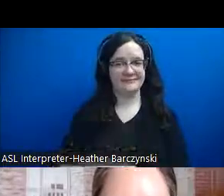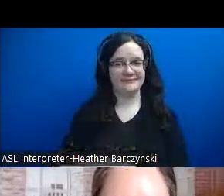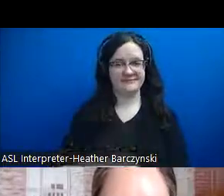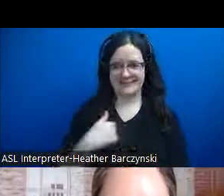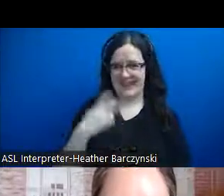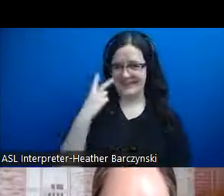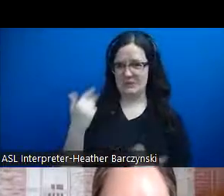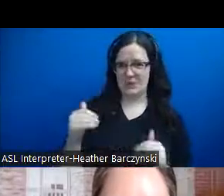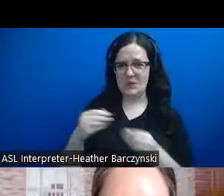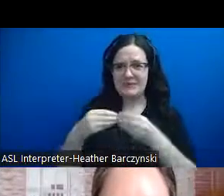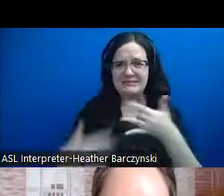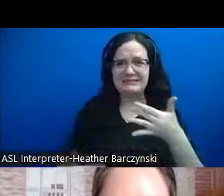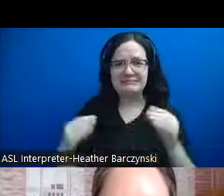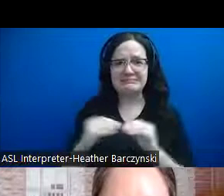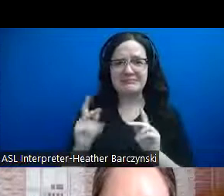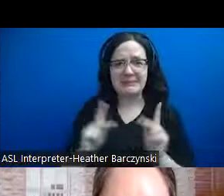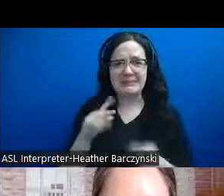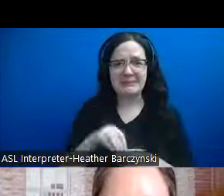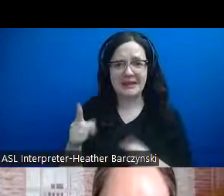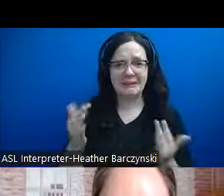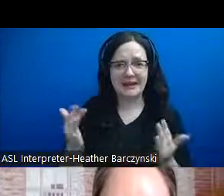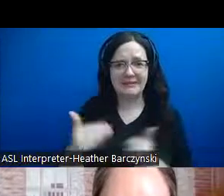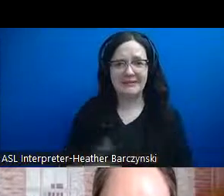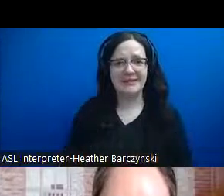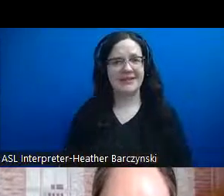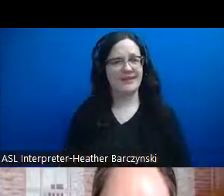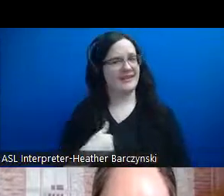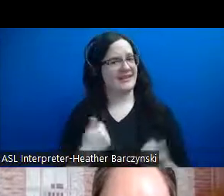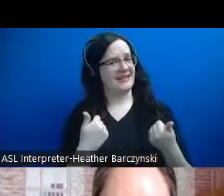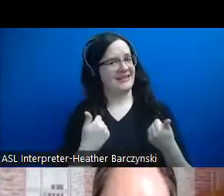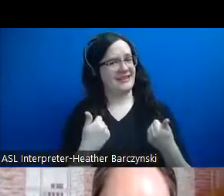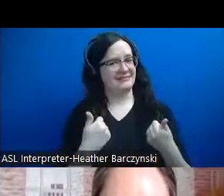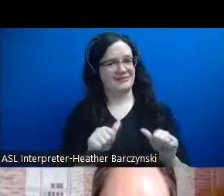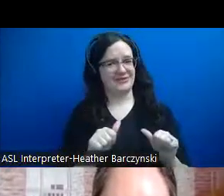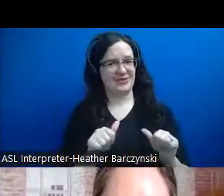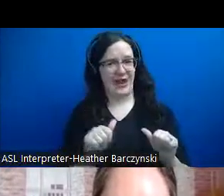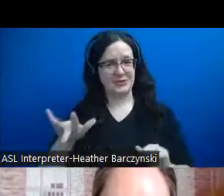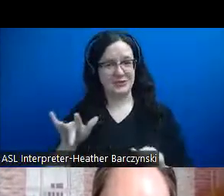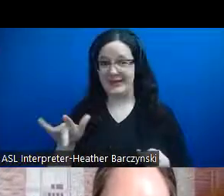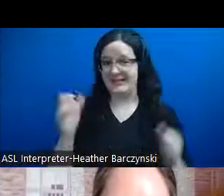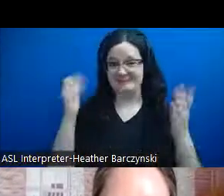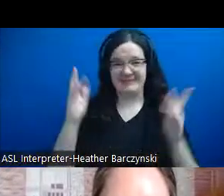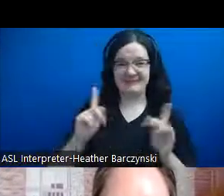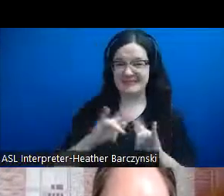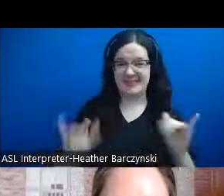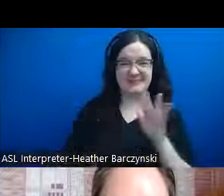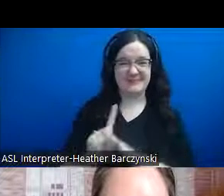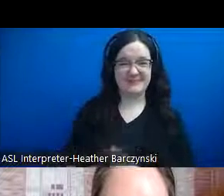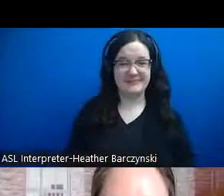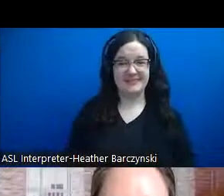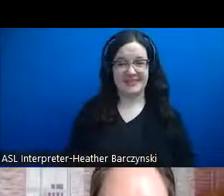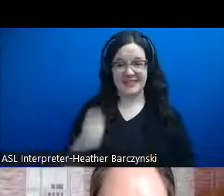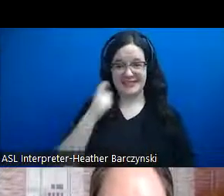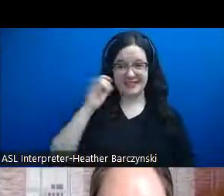room. I'm trying to get to the waiting room. It's lots and lots of people at a time. So like I just admitted 17